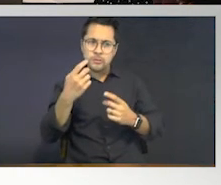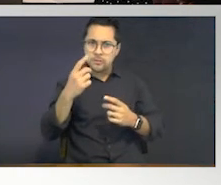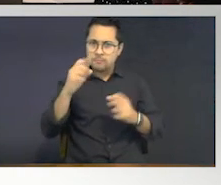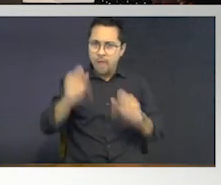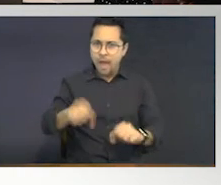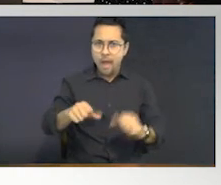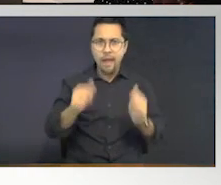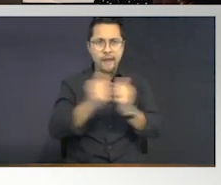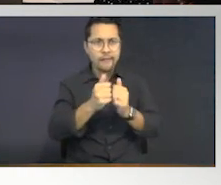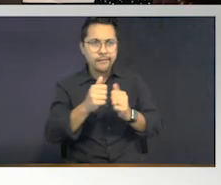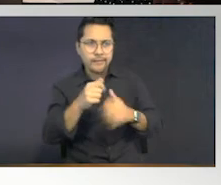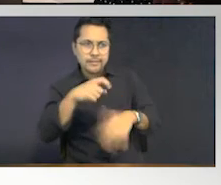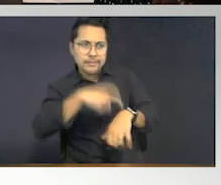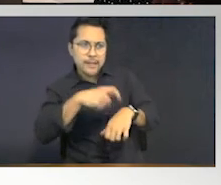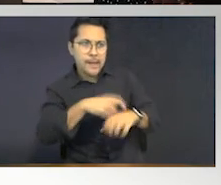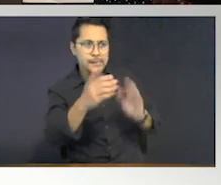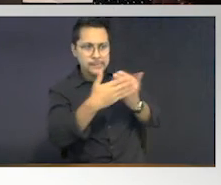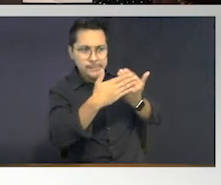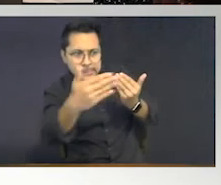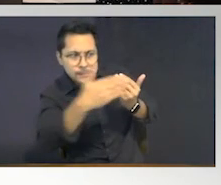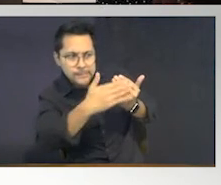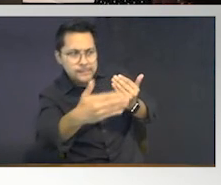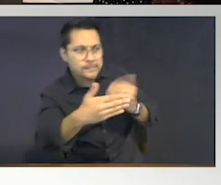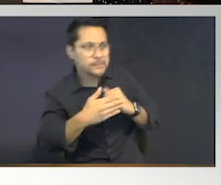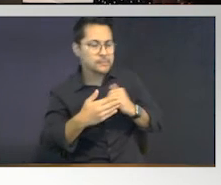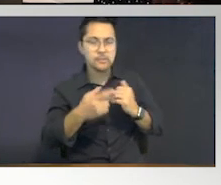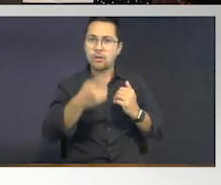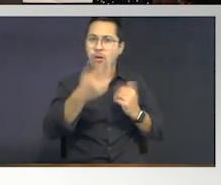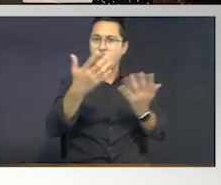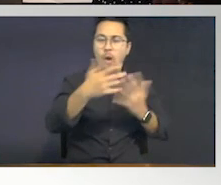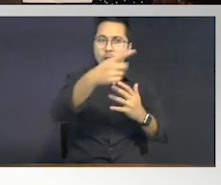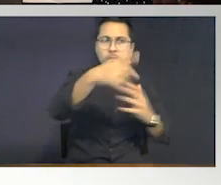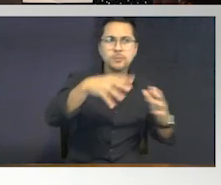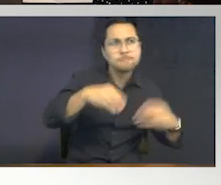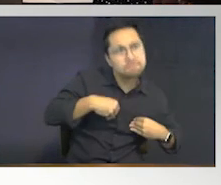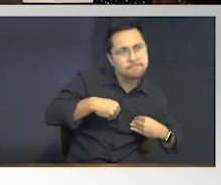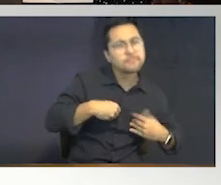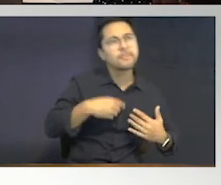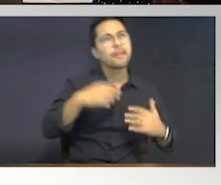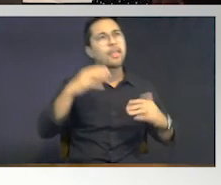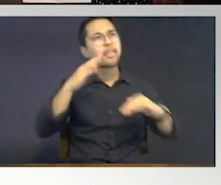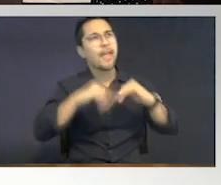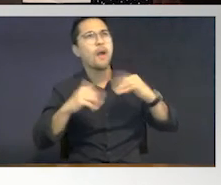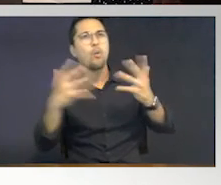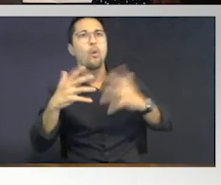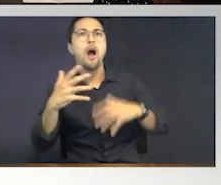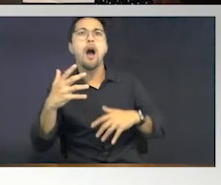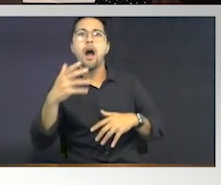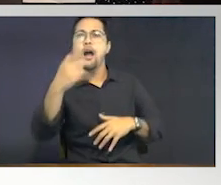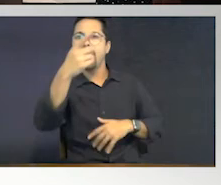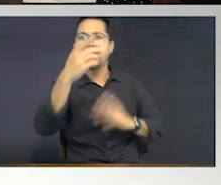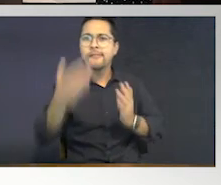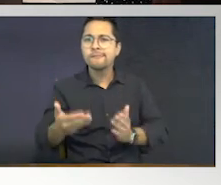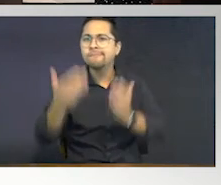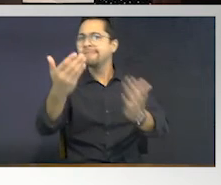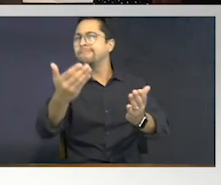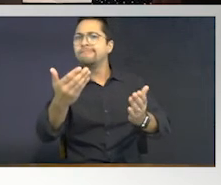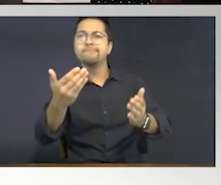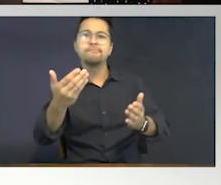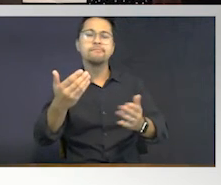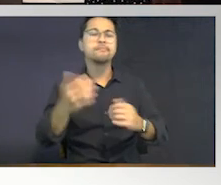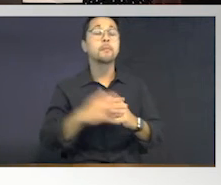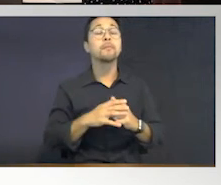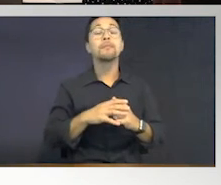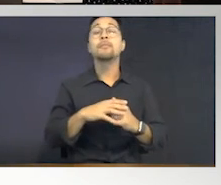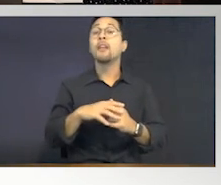timeline and with the outcome, and what will you settle for versus, what might be offered.